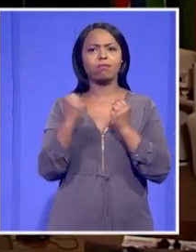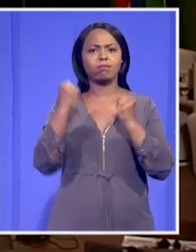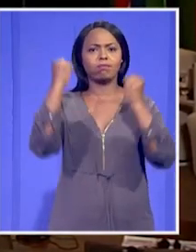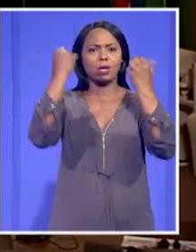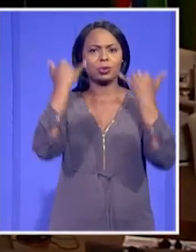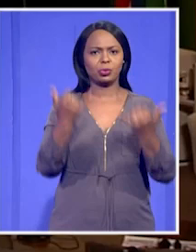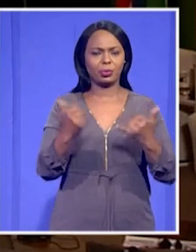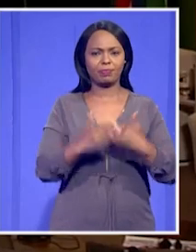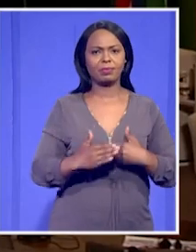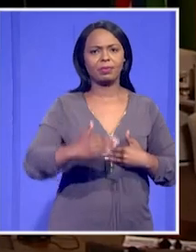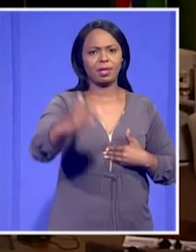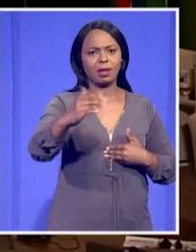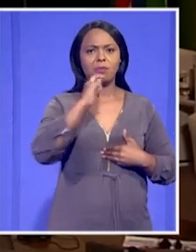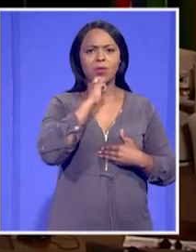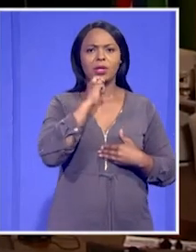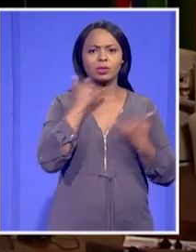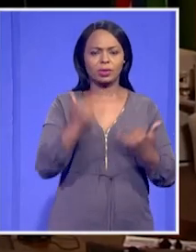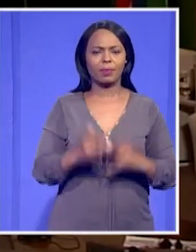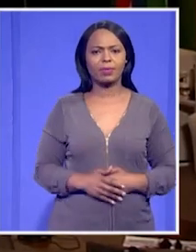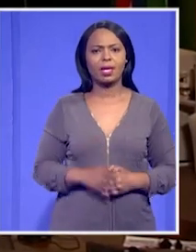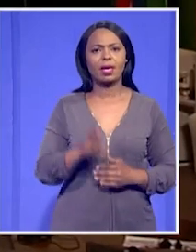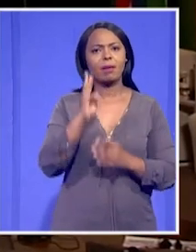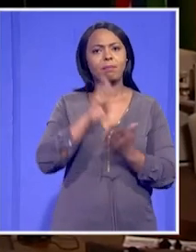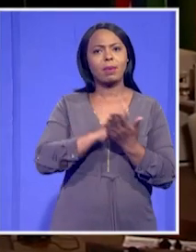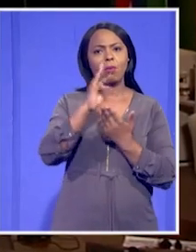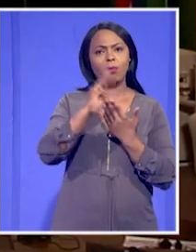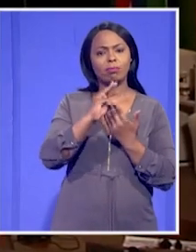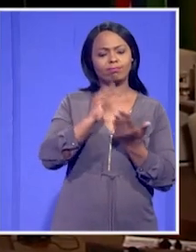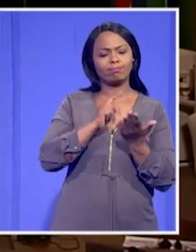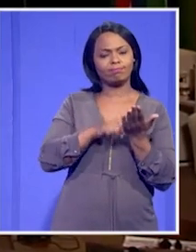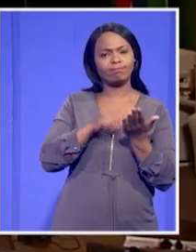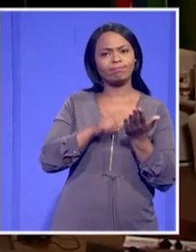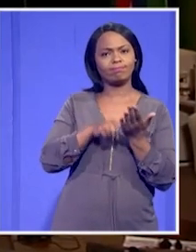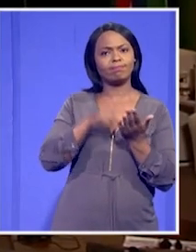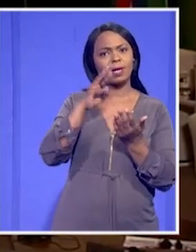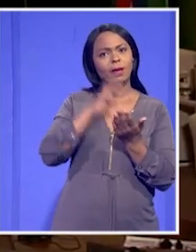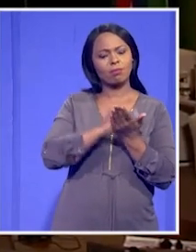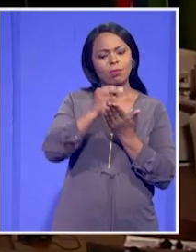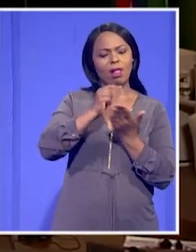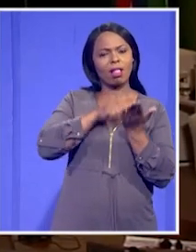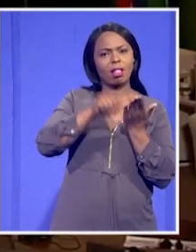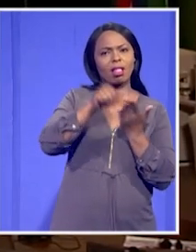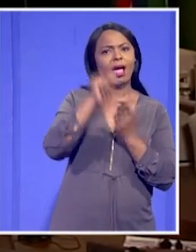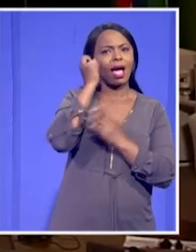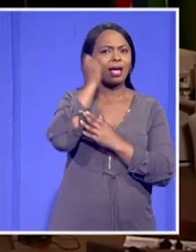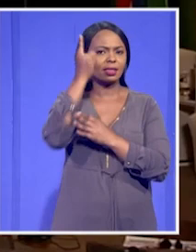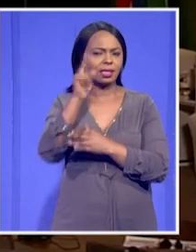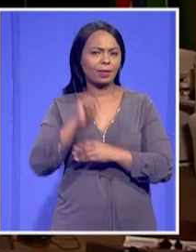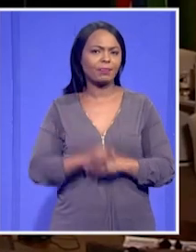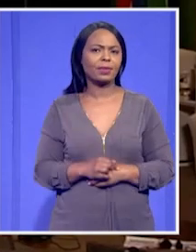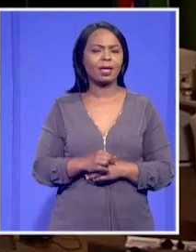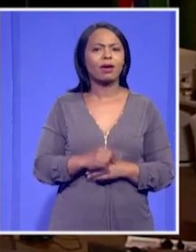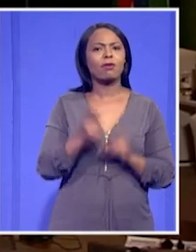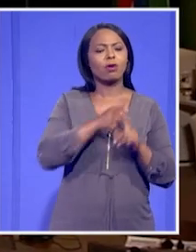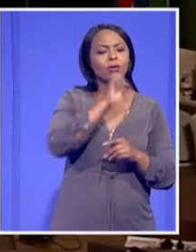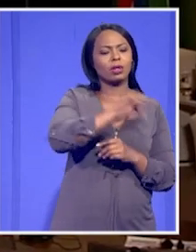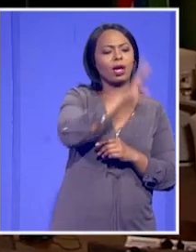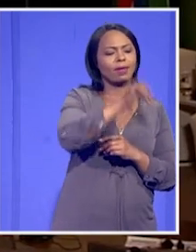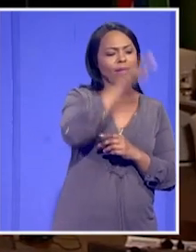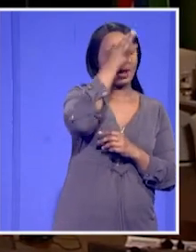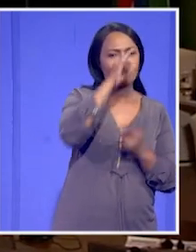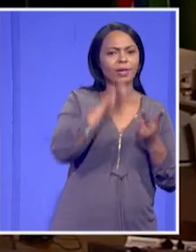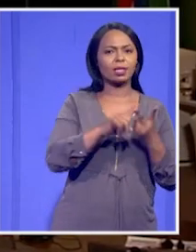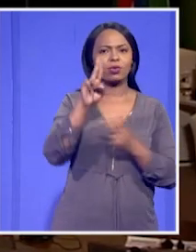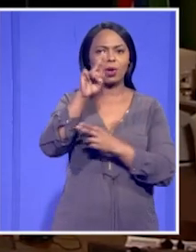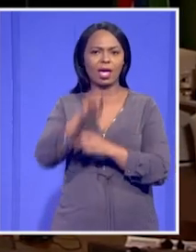the course of the morning, there'll be a memorandum of understanding signed by the South African government alongside the UN